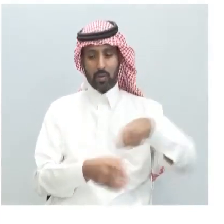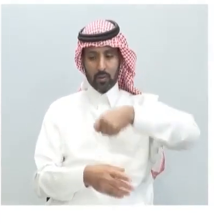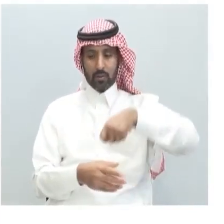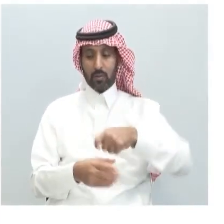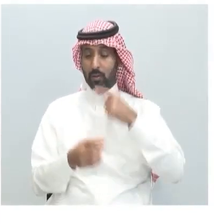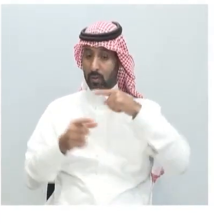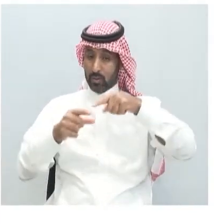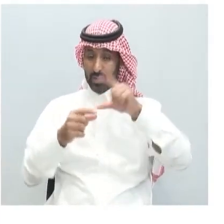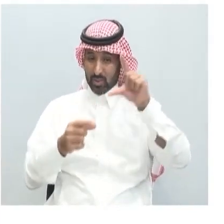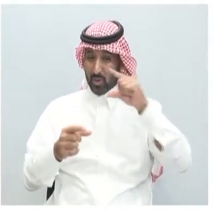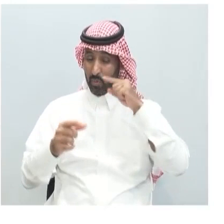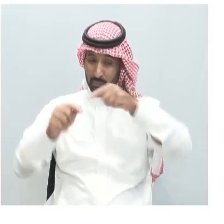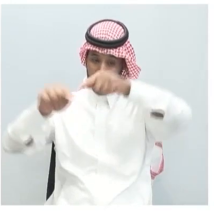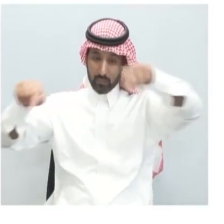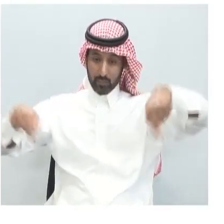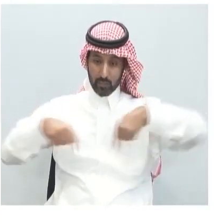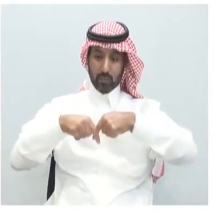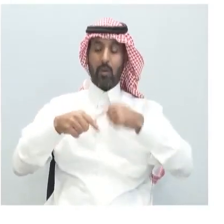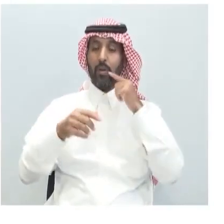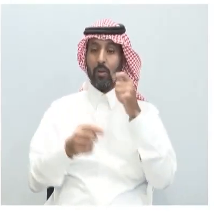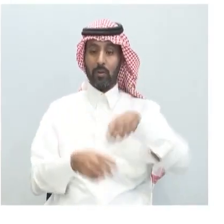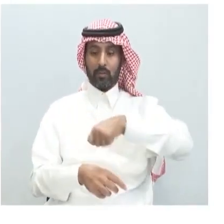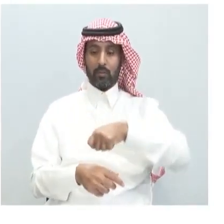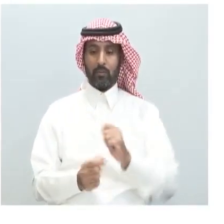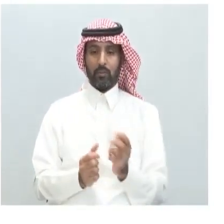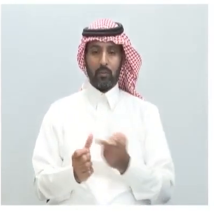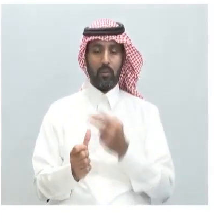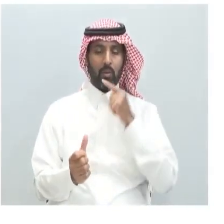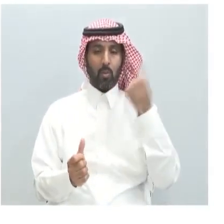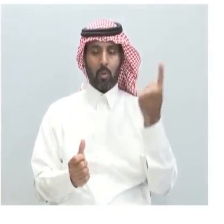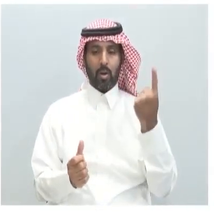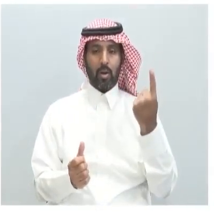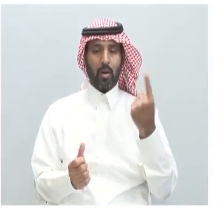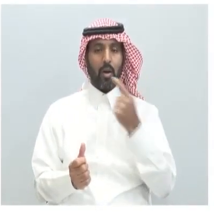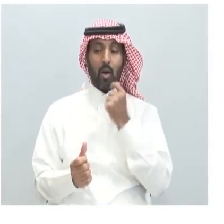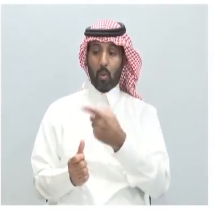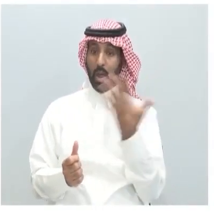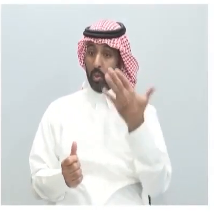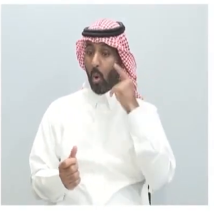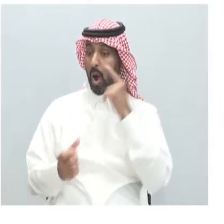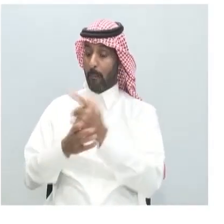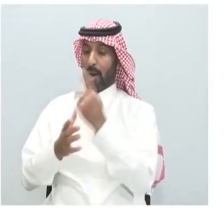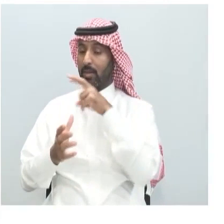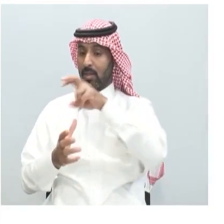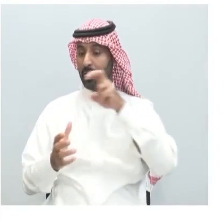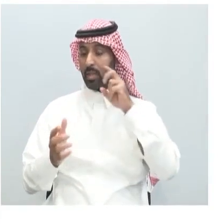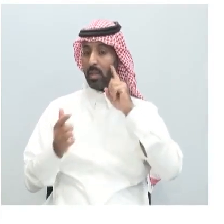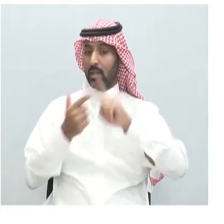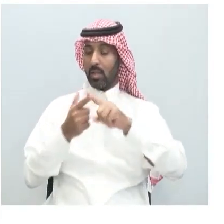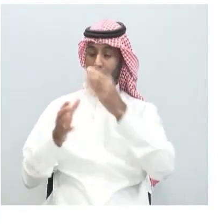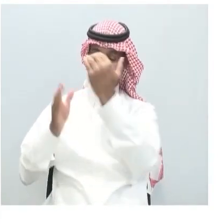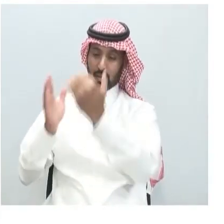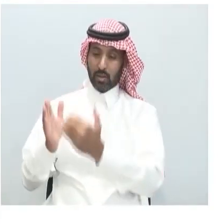A small round table in the kitchen. So number one, our new apartment is in